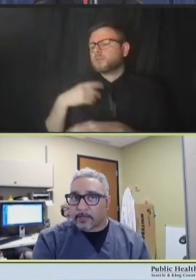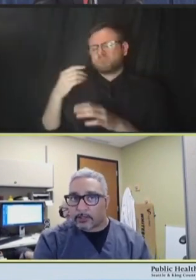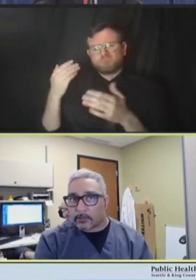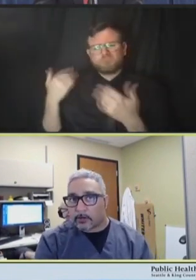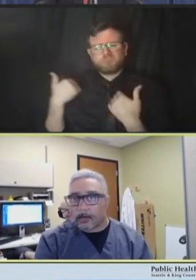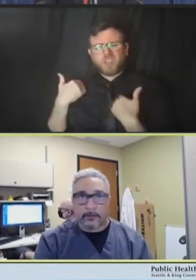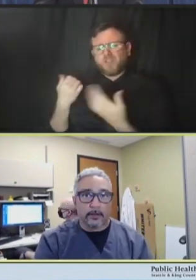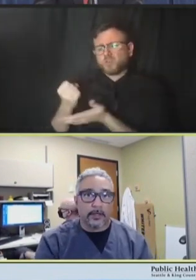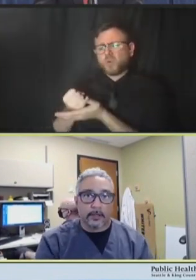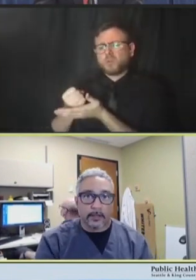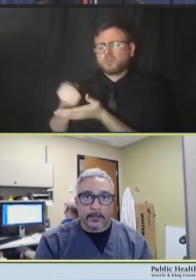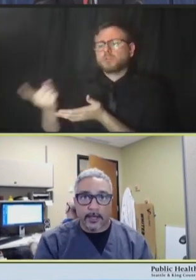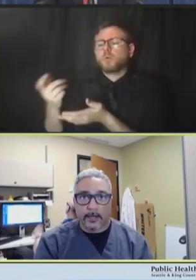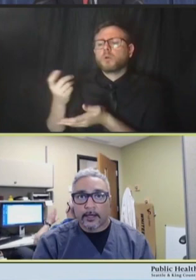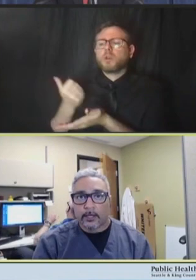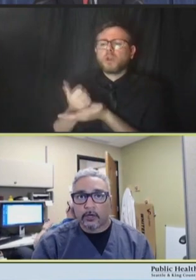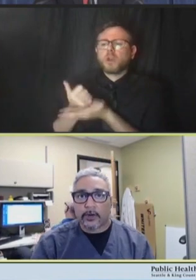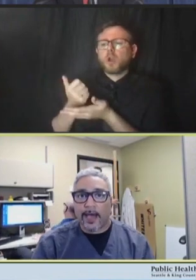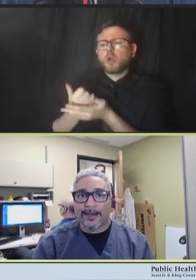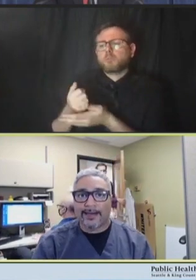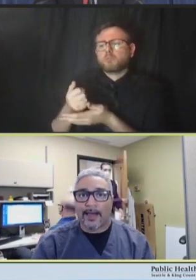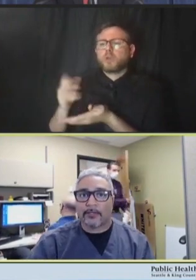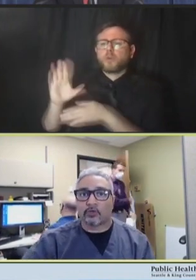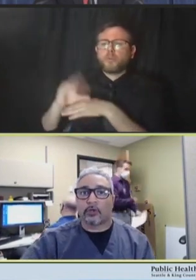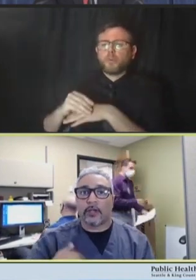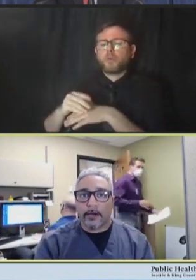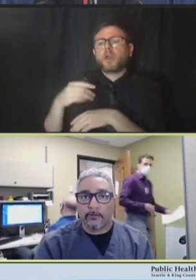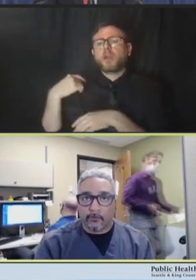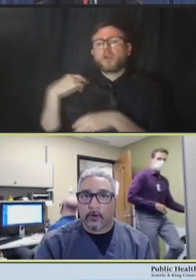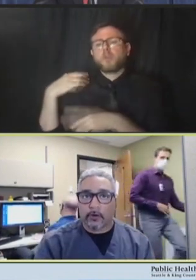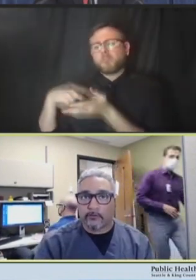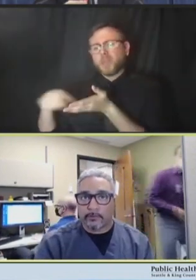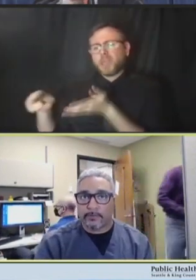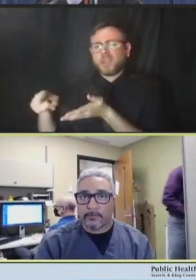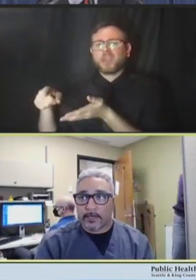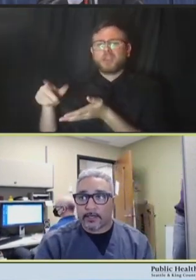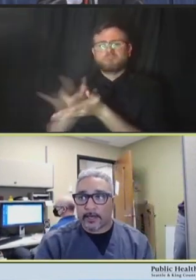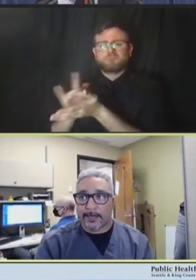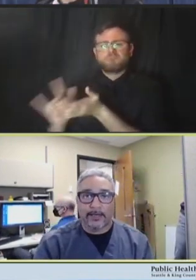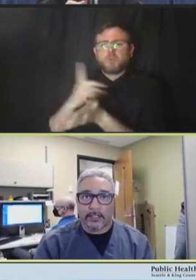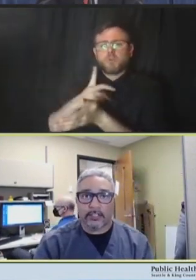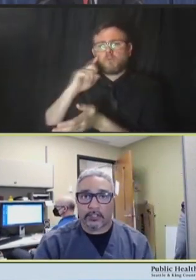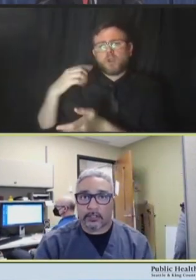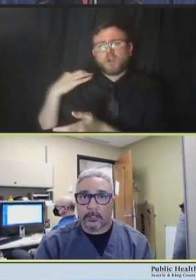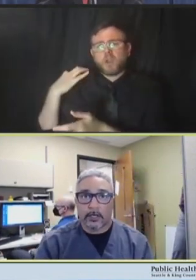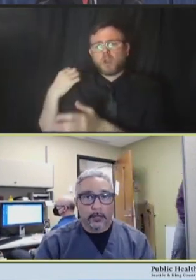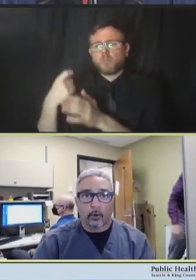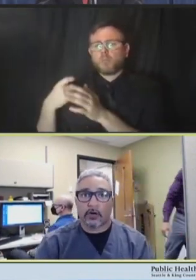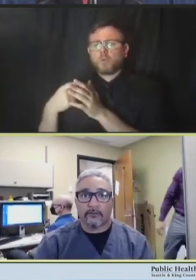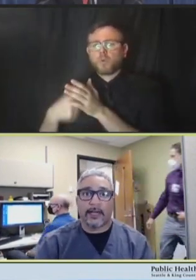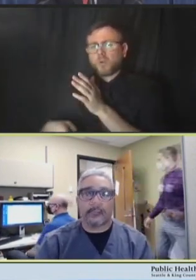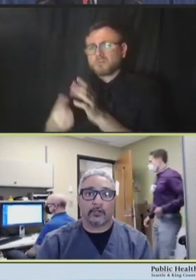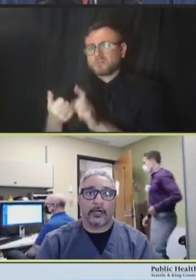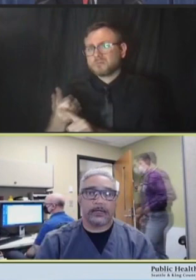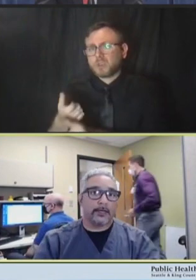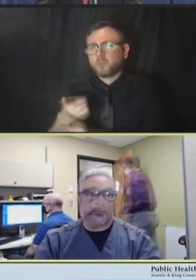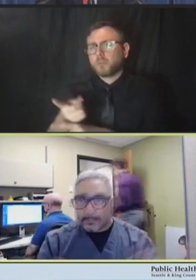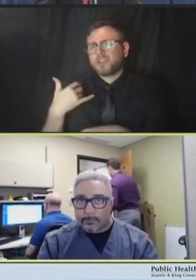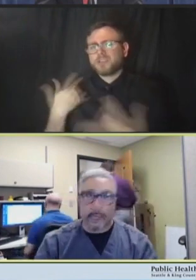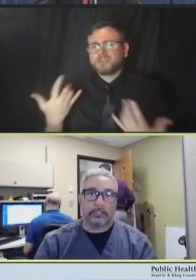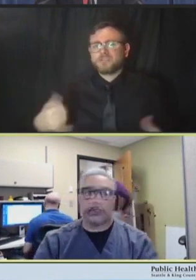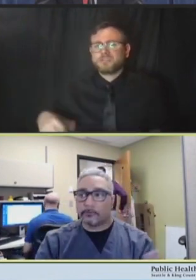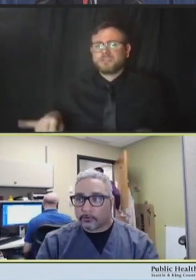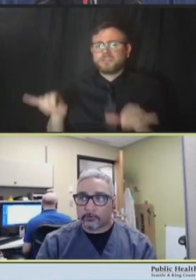these application costs and things like that, you're adding an extra layer of work on for people to get that, in addition to the work of actually trying to get a